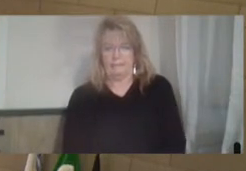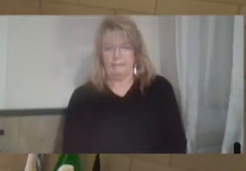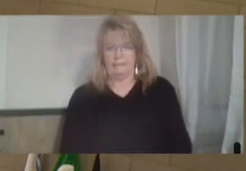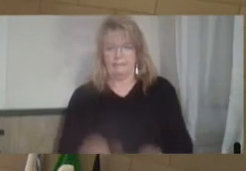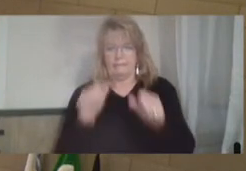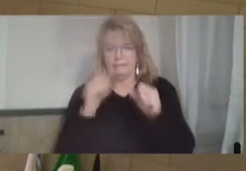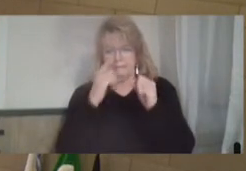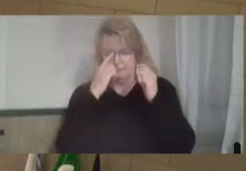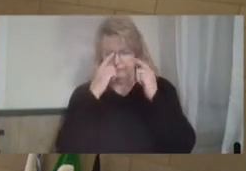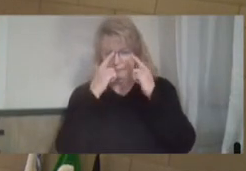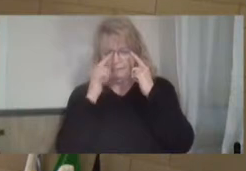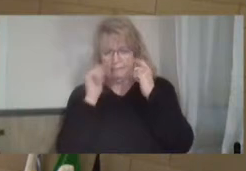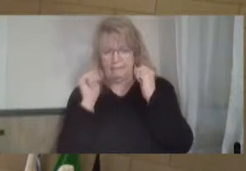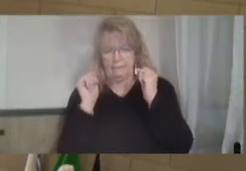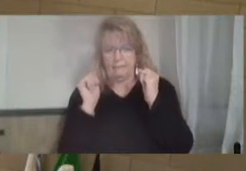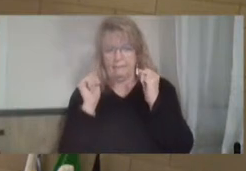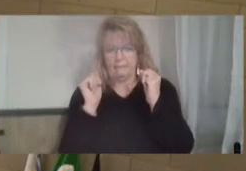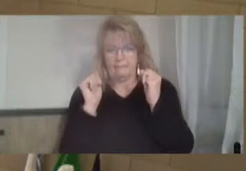Mr. Watkins.